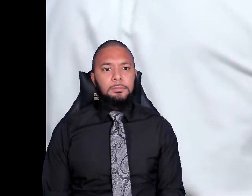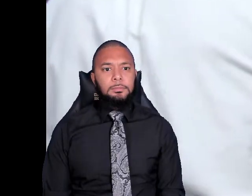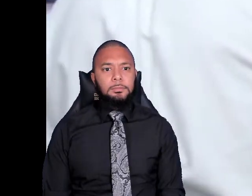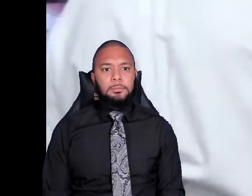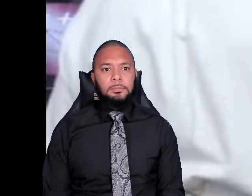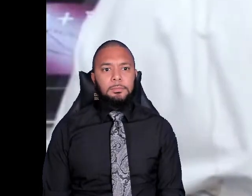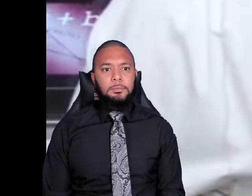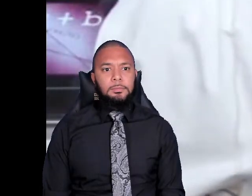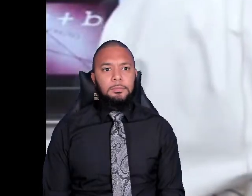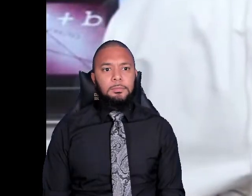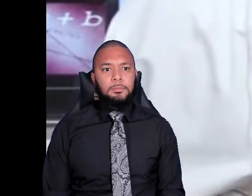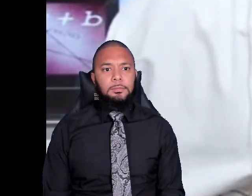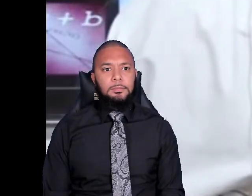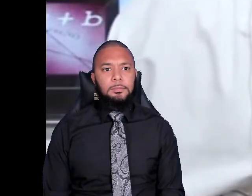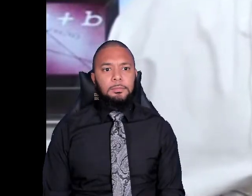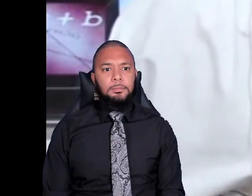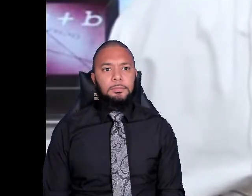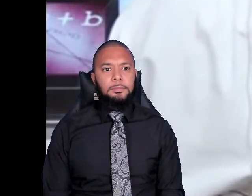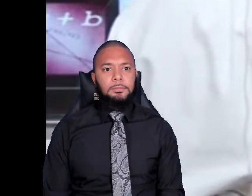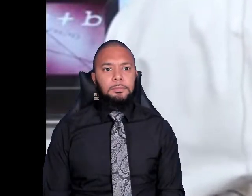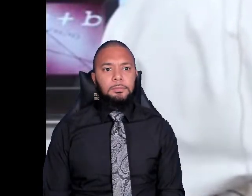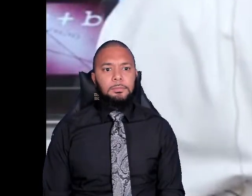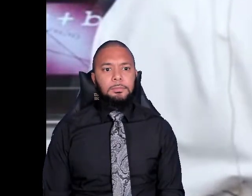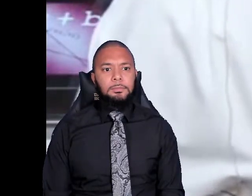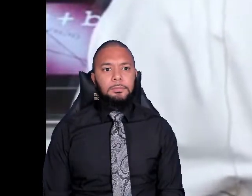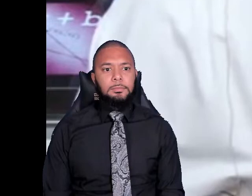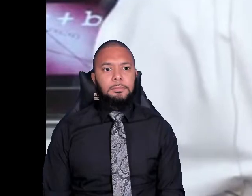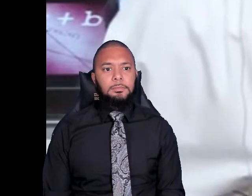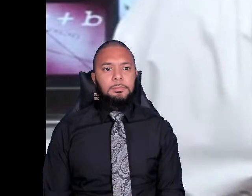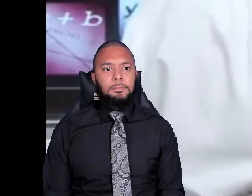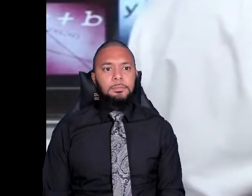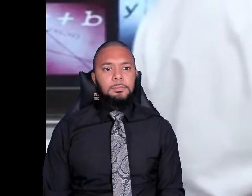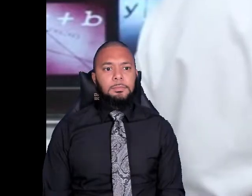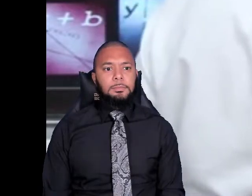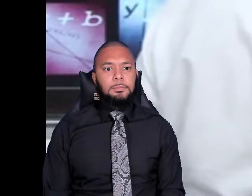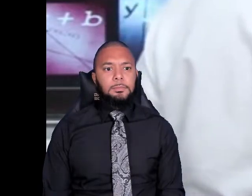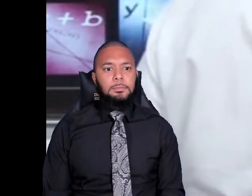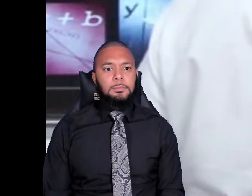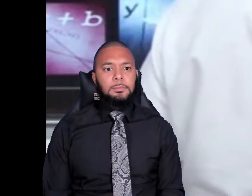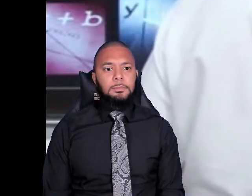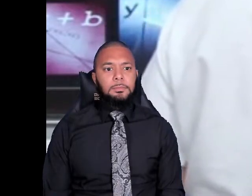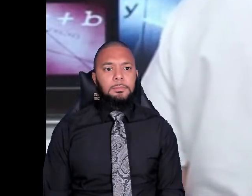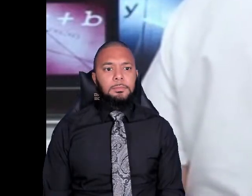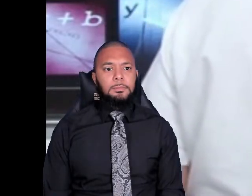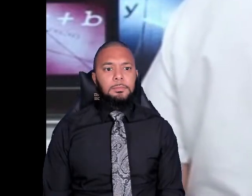And I get negative 18x and negative 30y